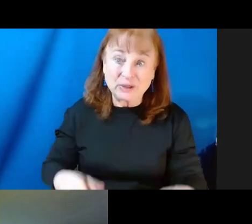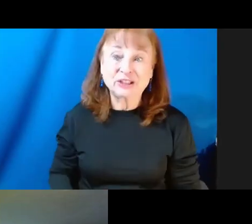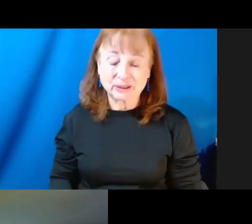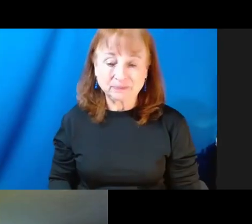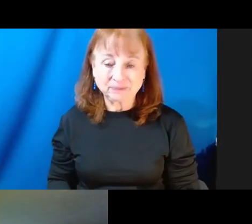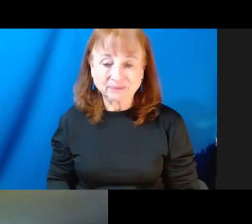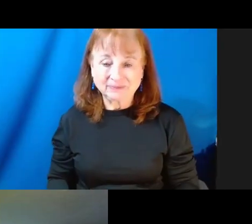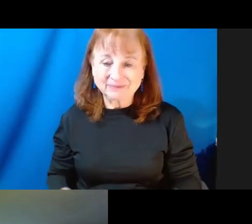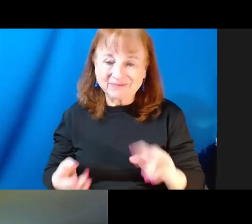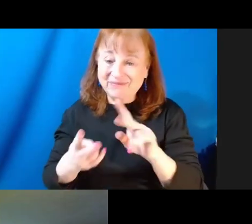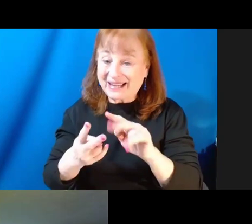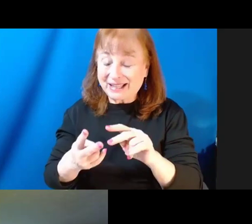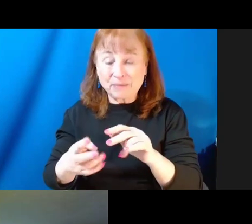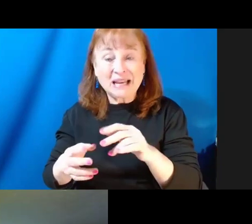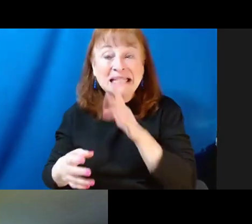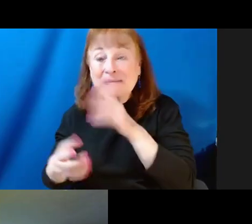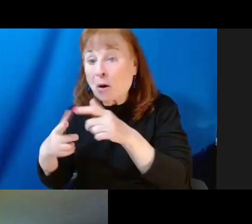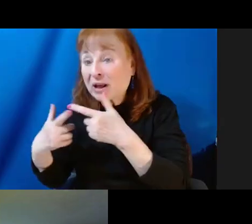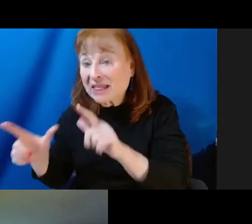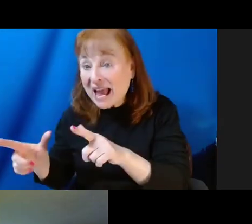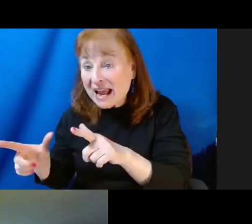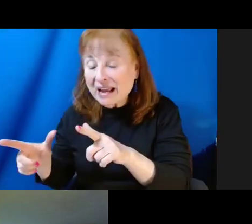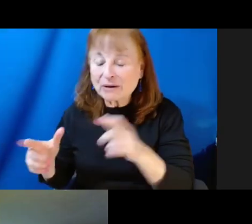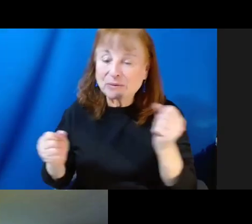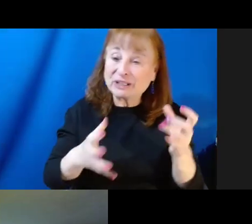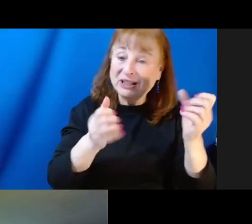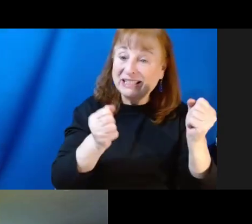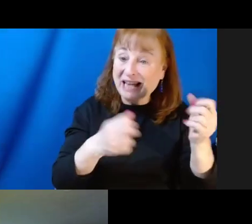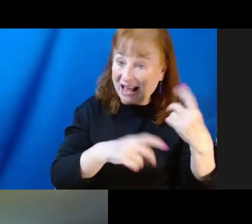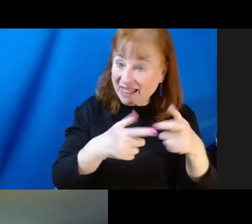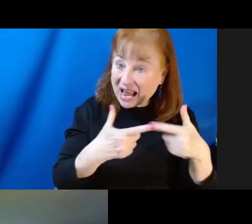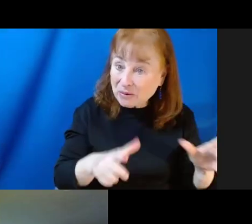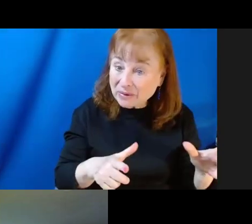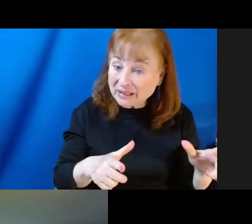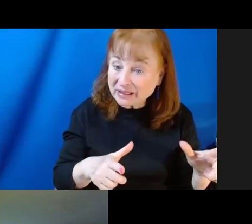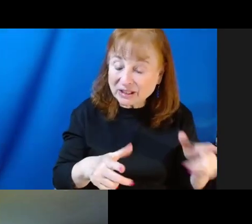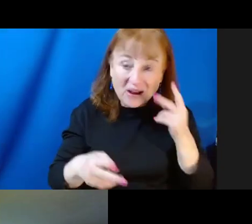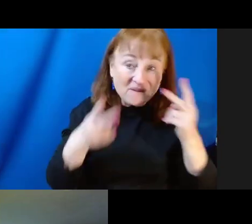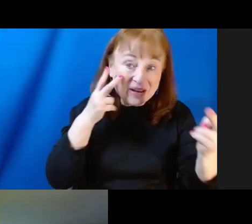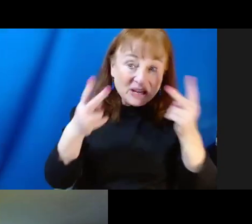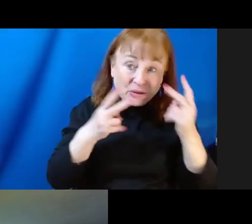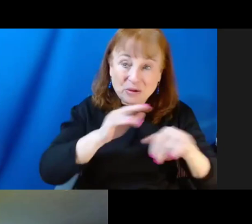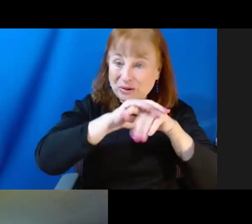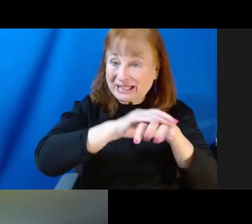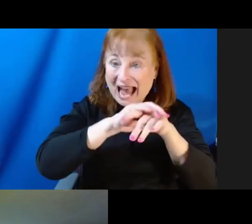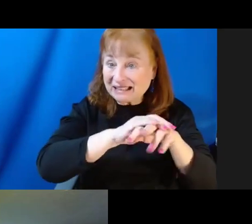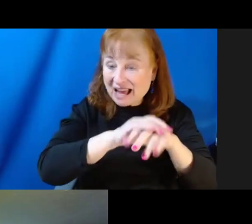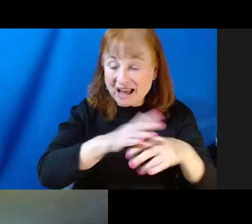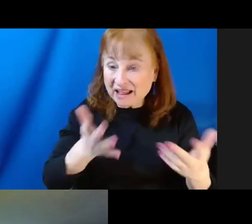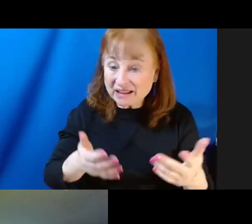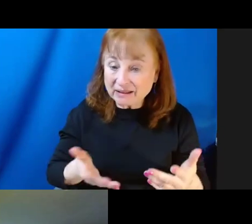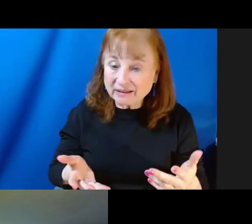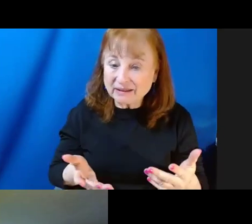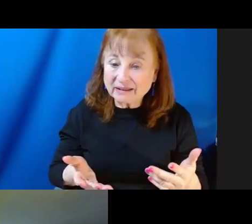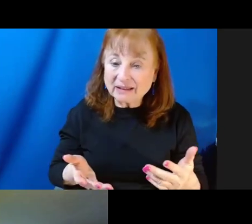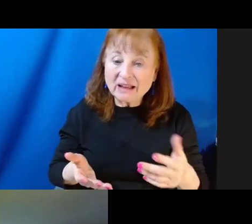So that's either going to be probably spoken language or sign language, either in the form of visual or tactile, so that